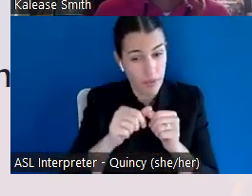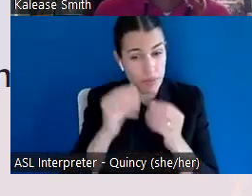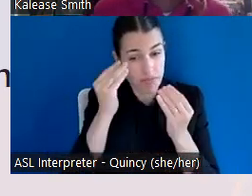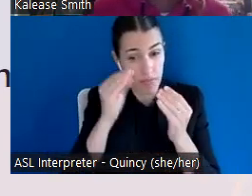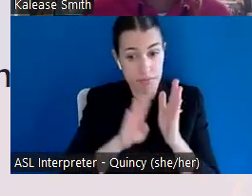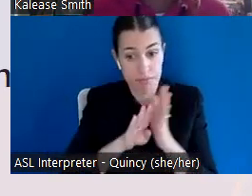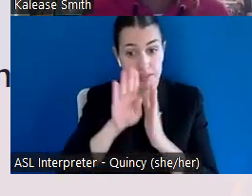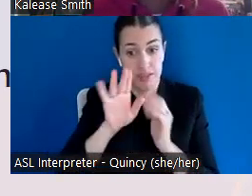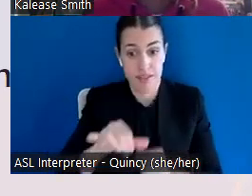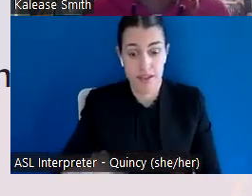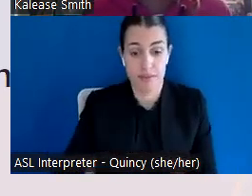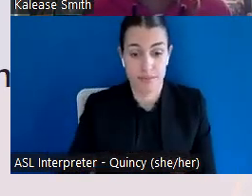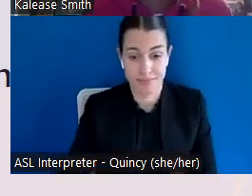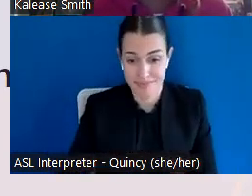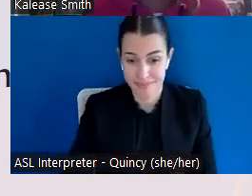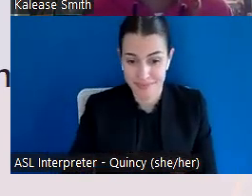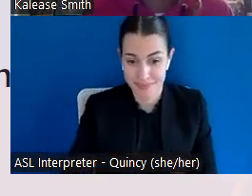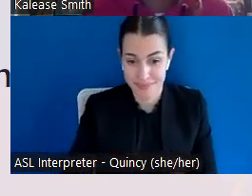sure.